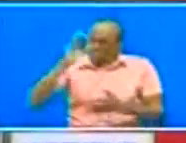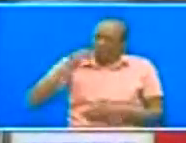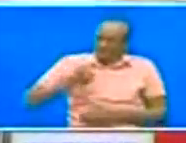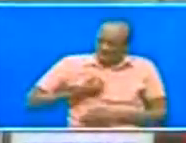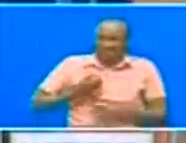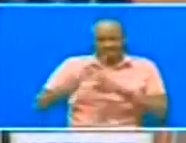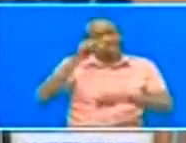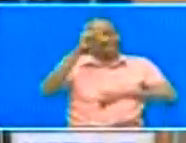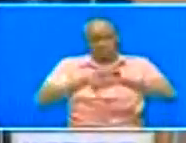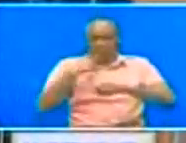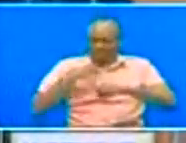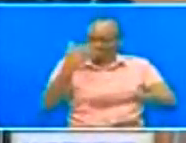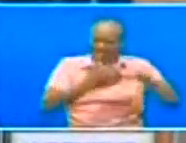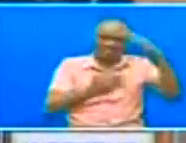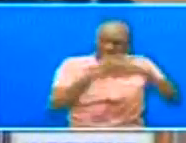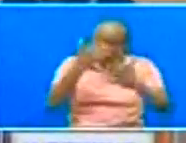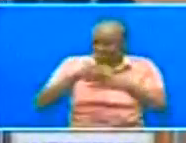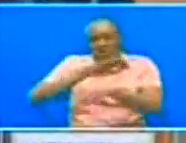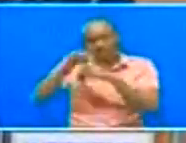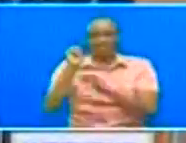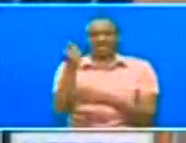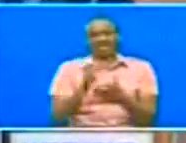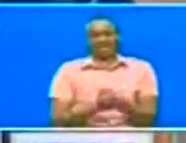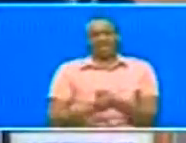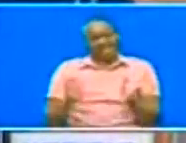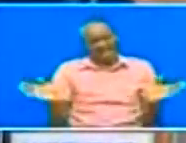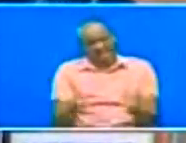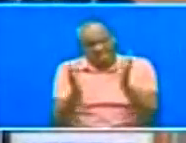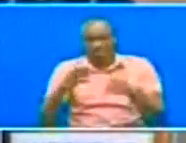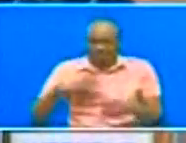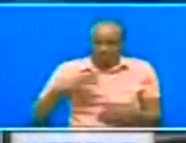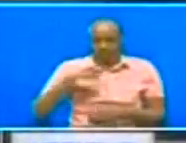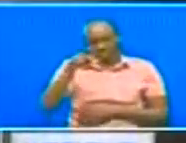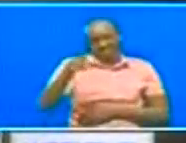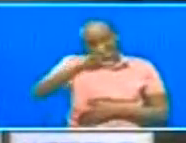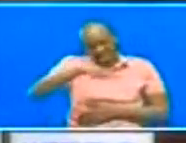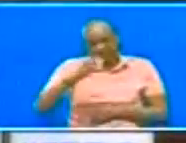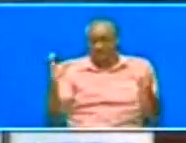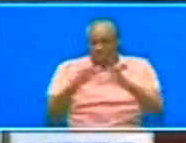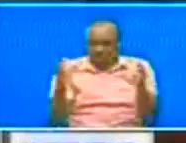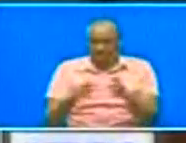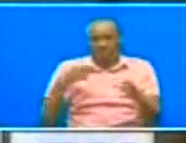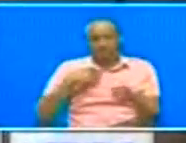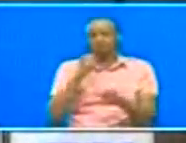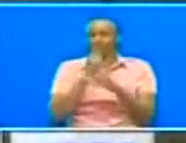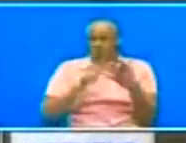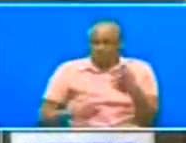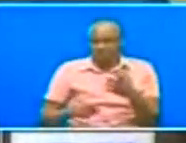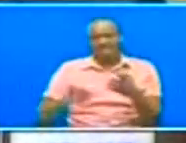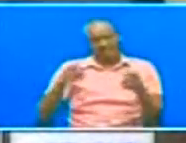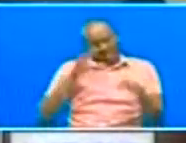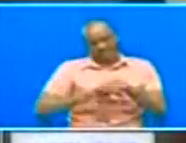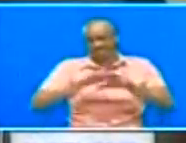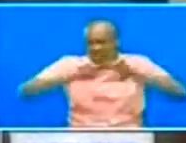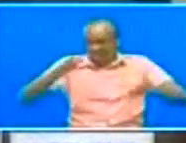in secondary schools should be established all over the country and encouraged residents of Emingeng community to source for extra space